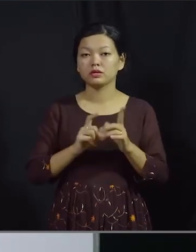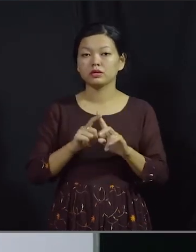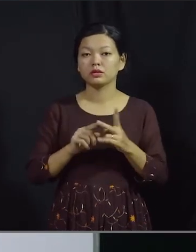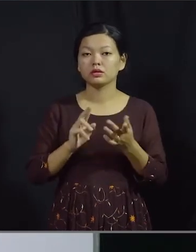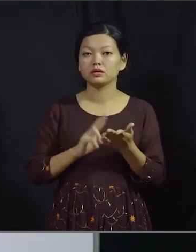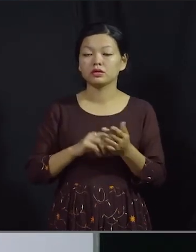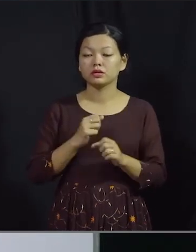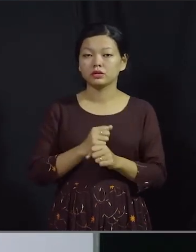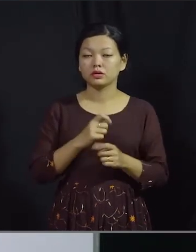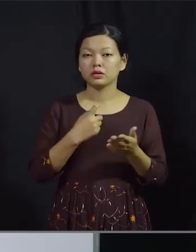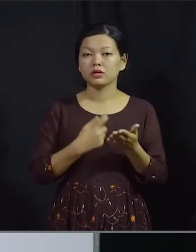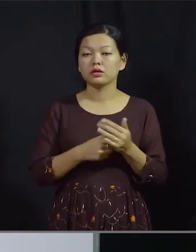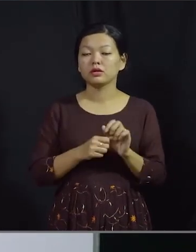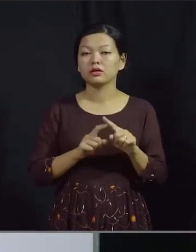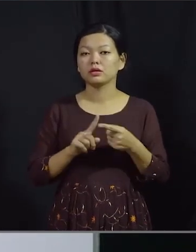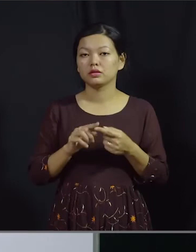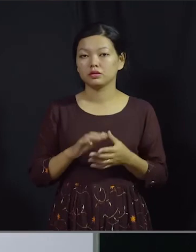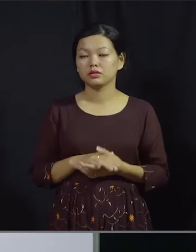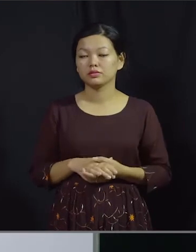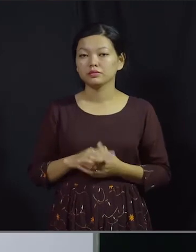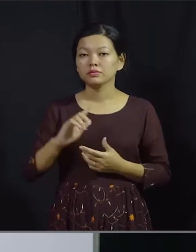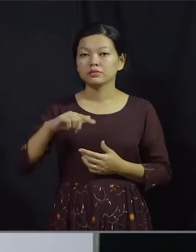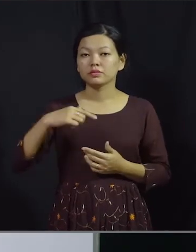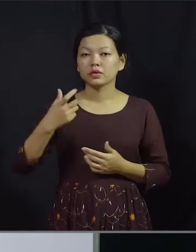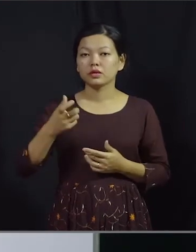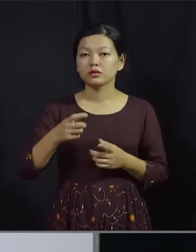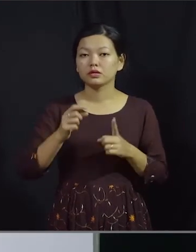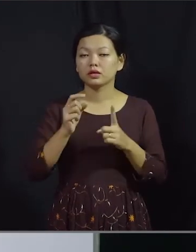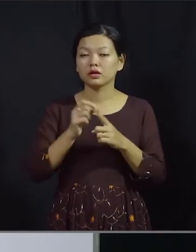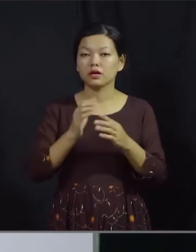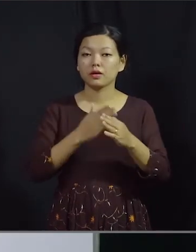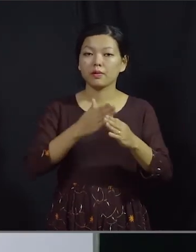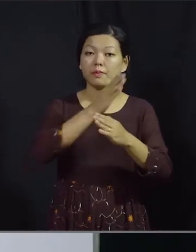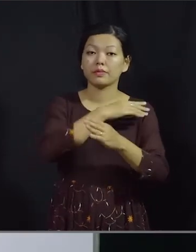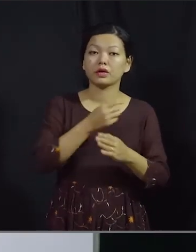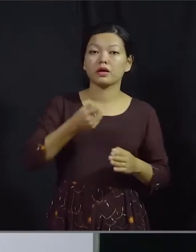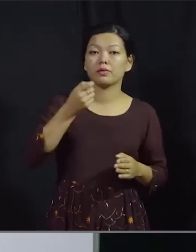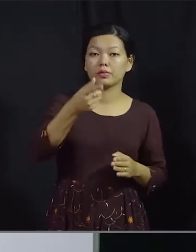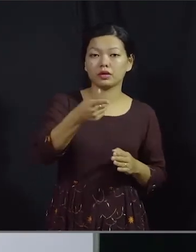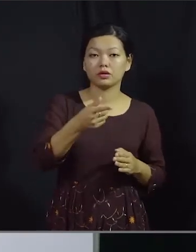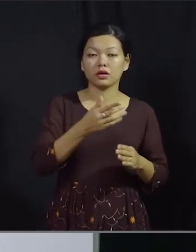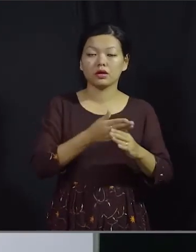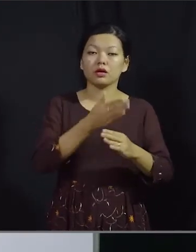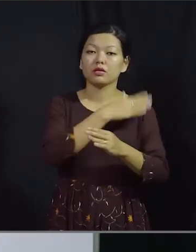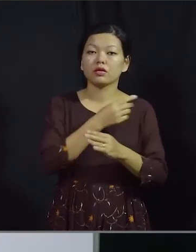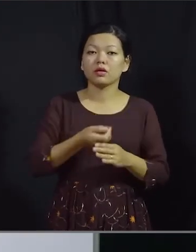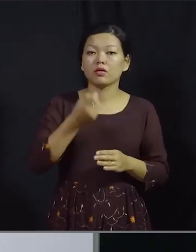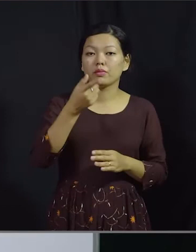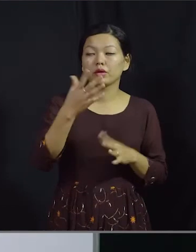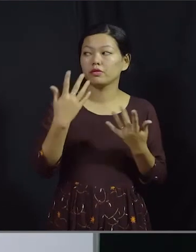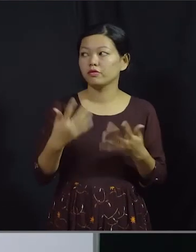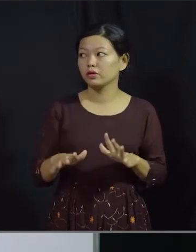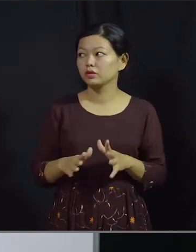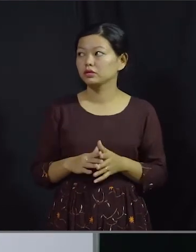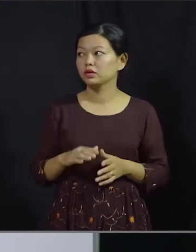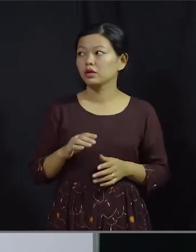insurance to revaluation account. That means prepaid insurance. Insurance was already paid, and it was decided